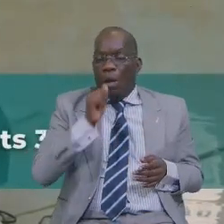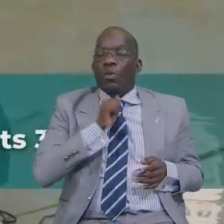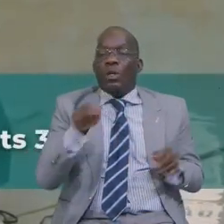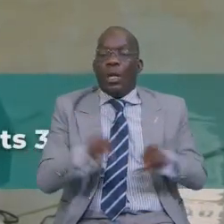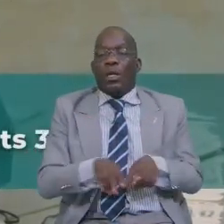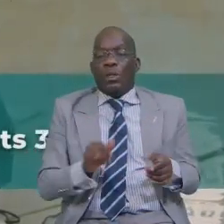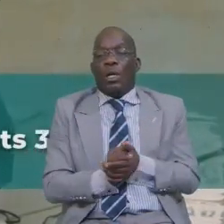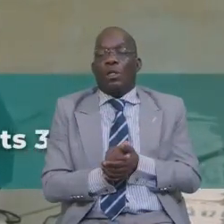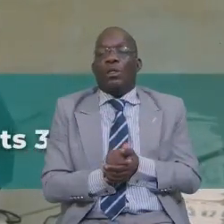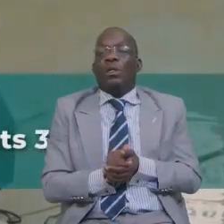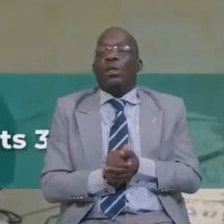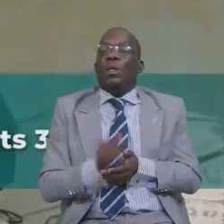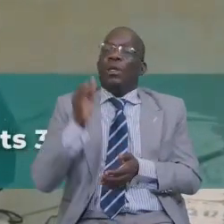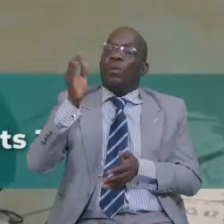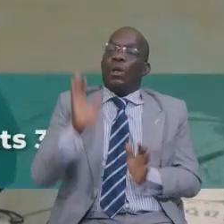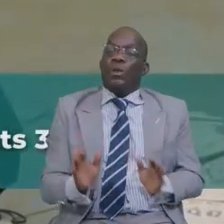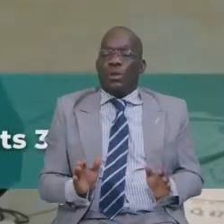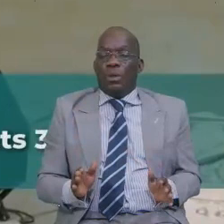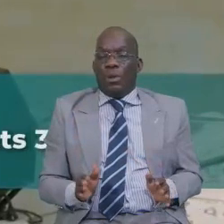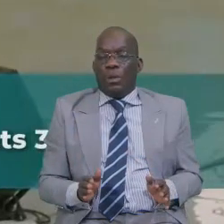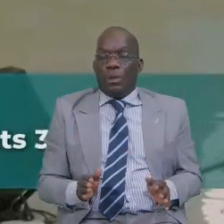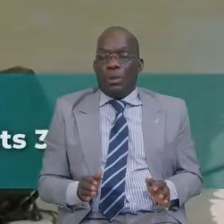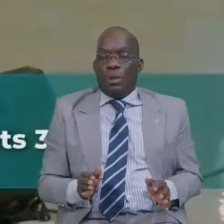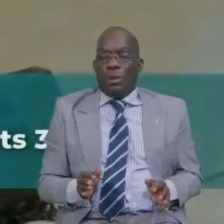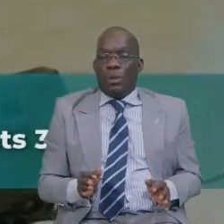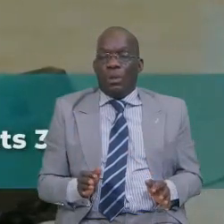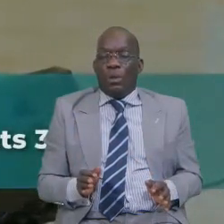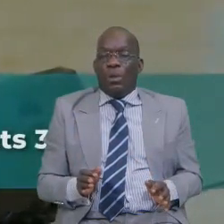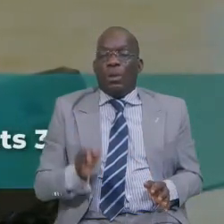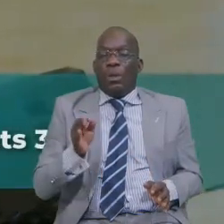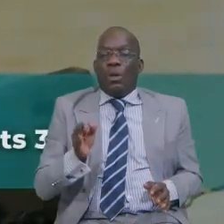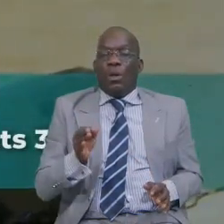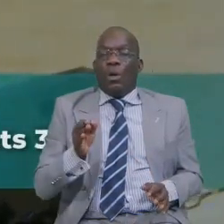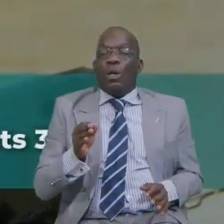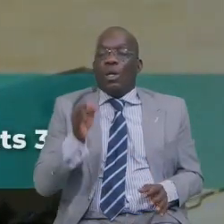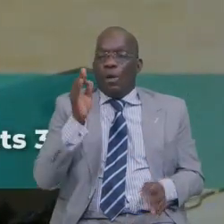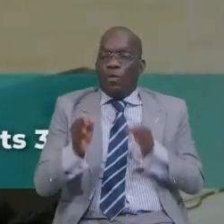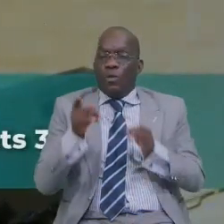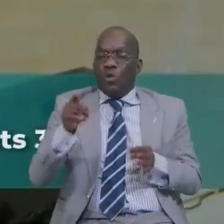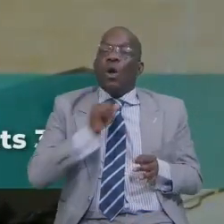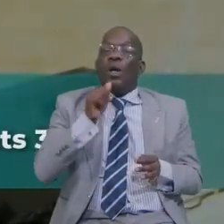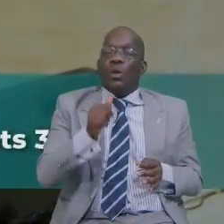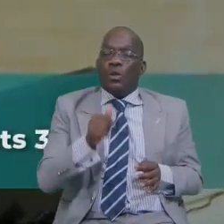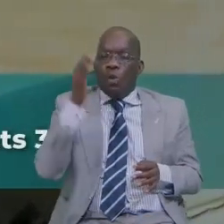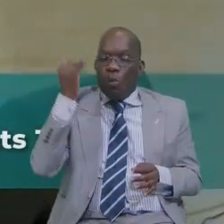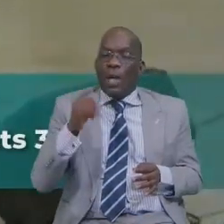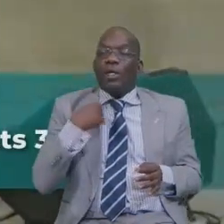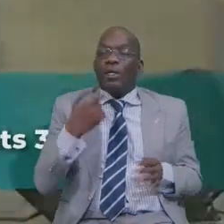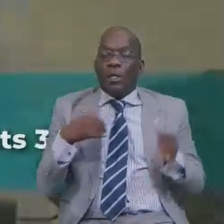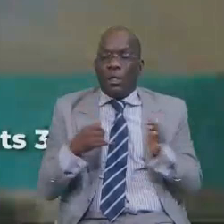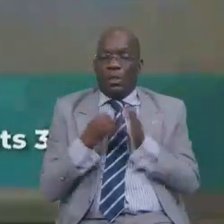Why not? And if you are not now, why did you have to say that? I'm going to, you